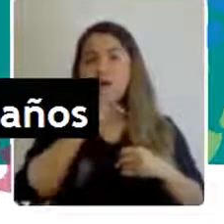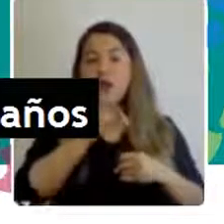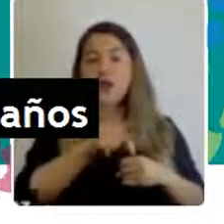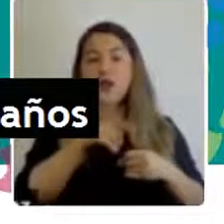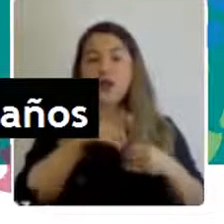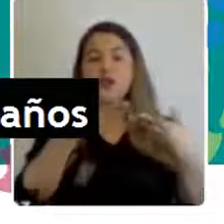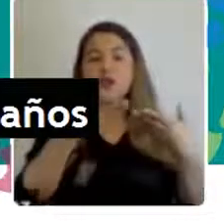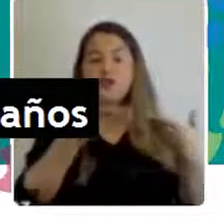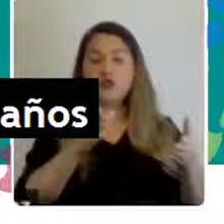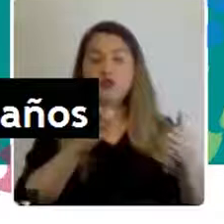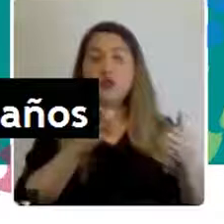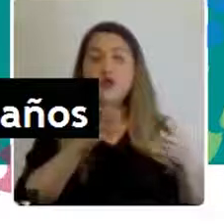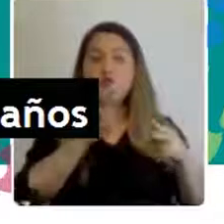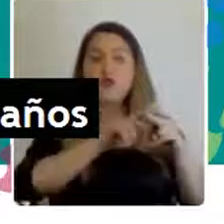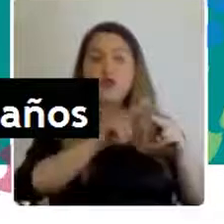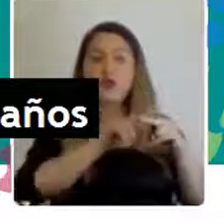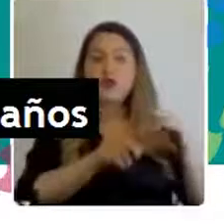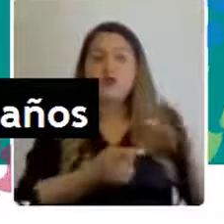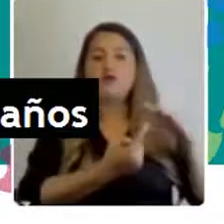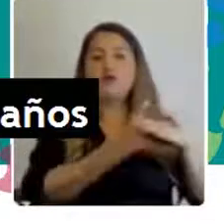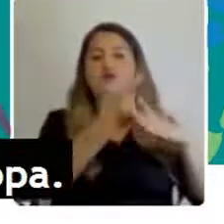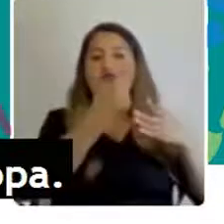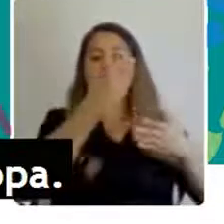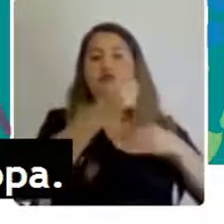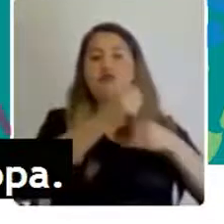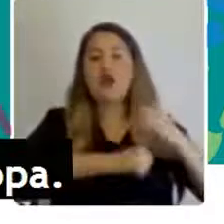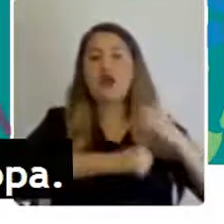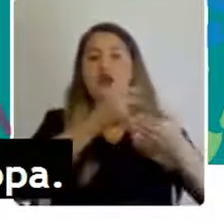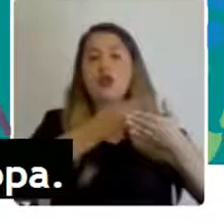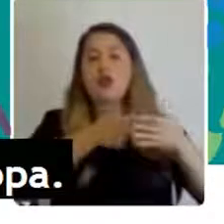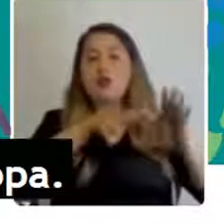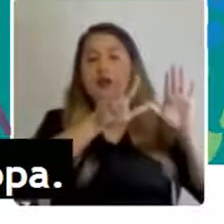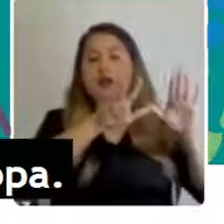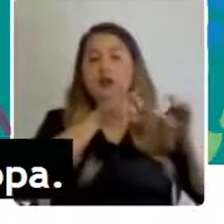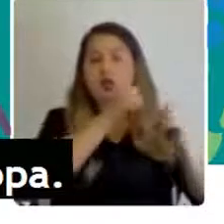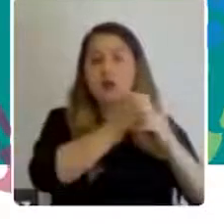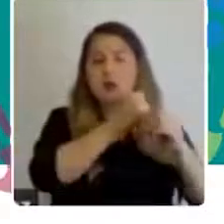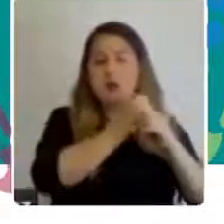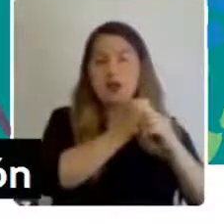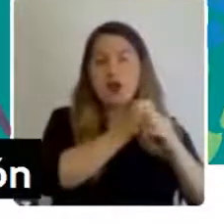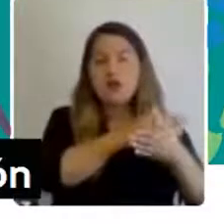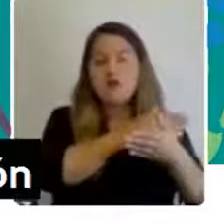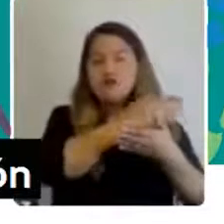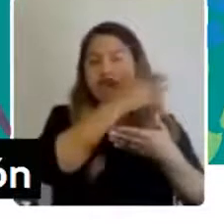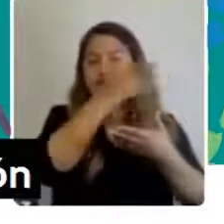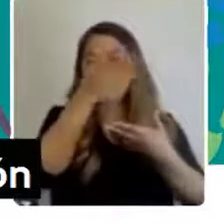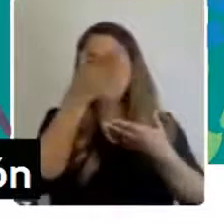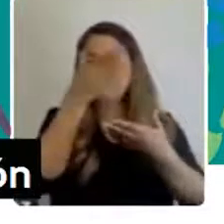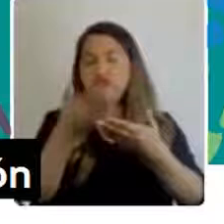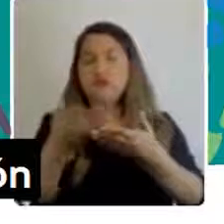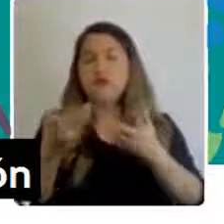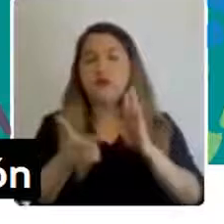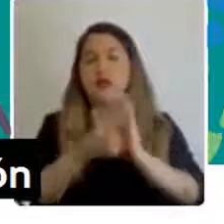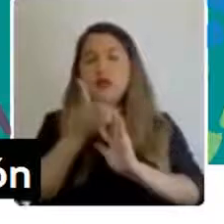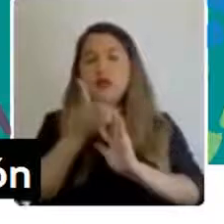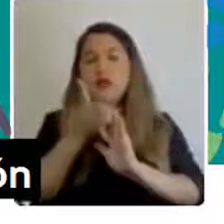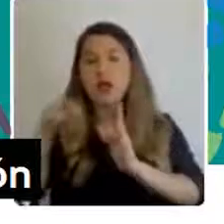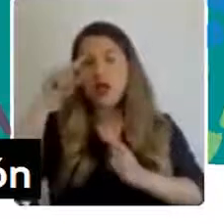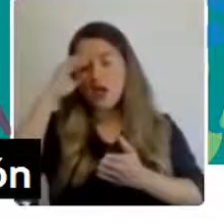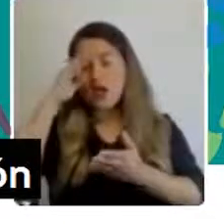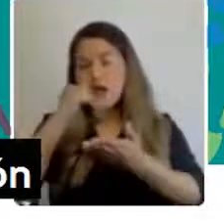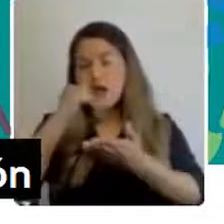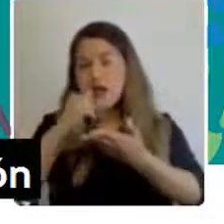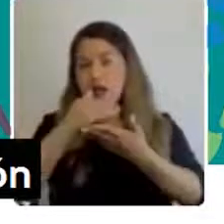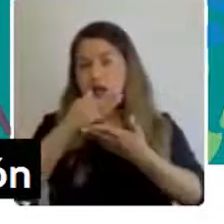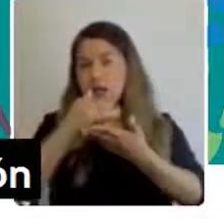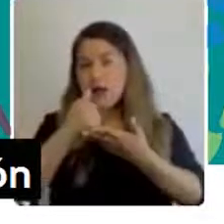in order to develop national plans and strategies all over Europe. And the areas to be